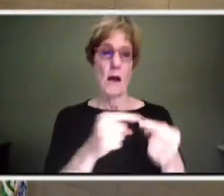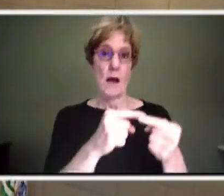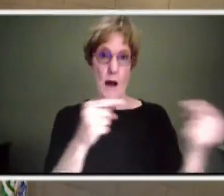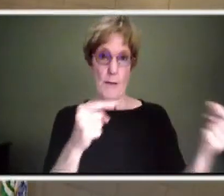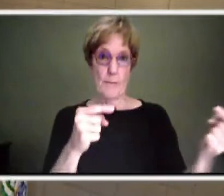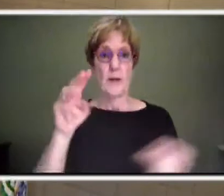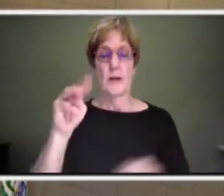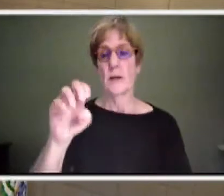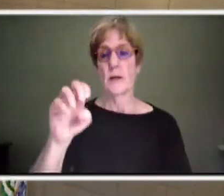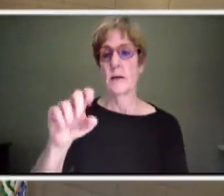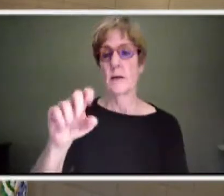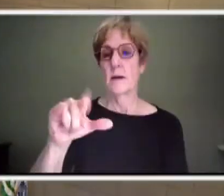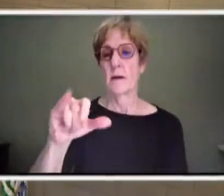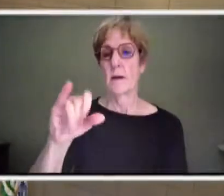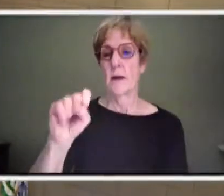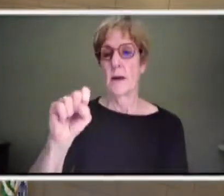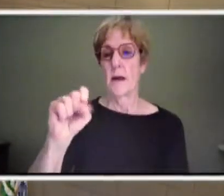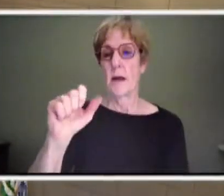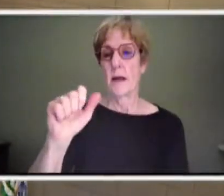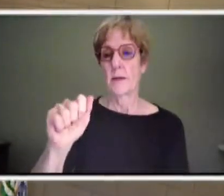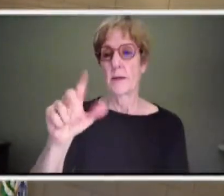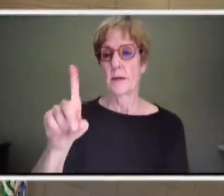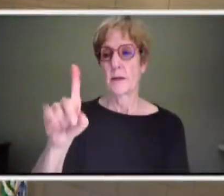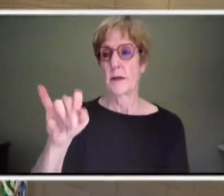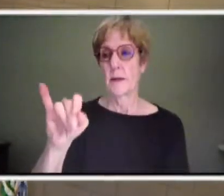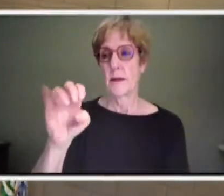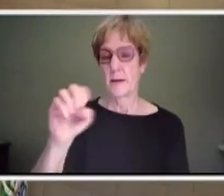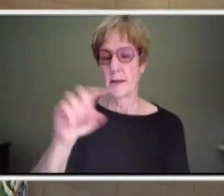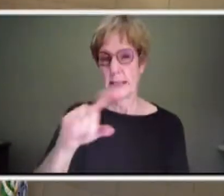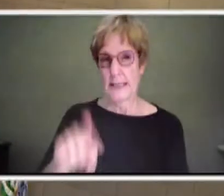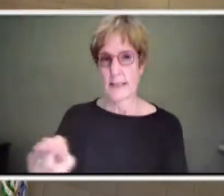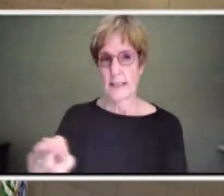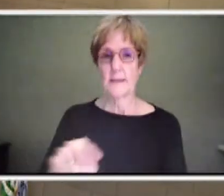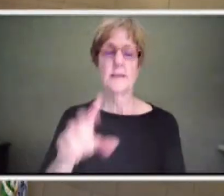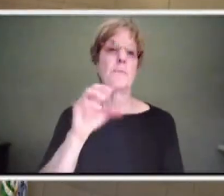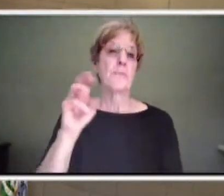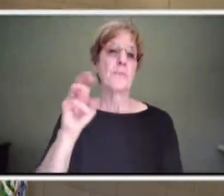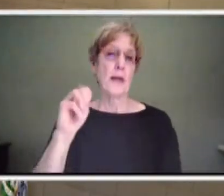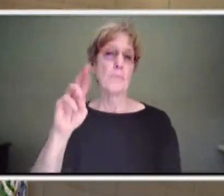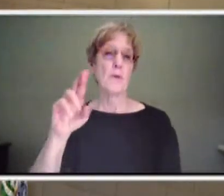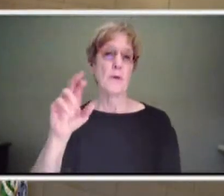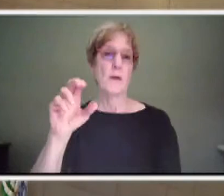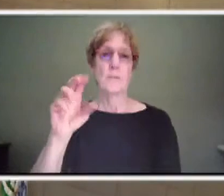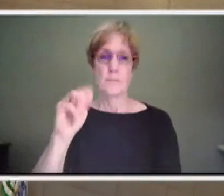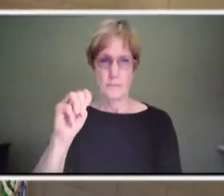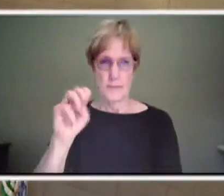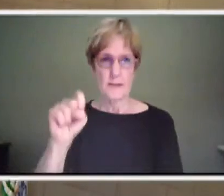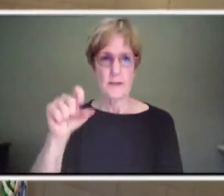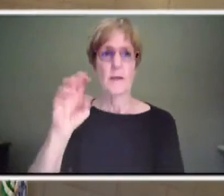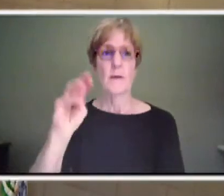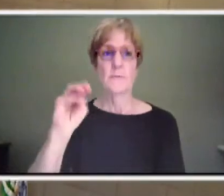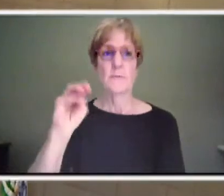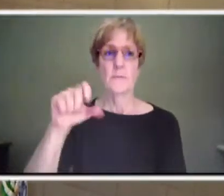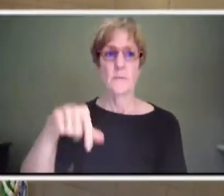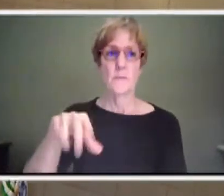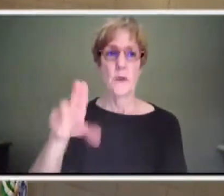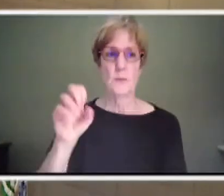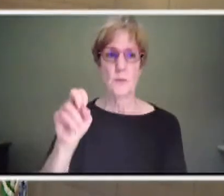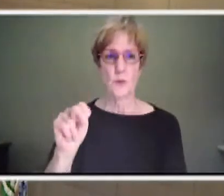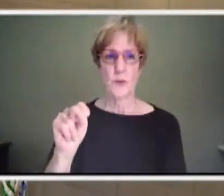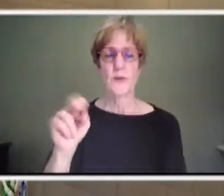Melissa Diaz and Amber McQueen. You have 10 minutes to speak between the two of you.